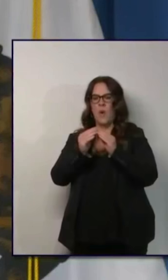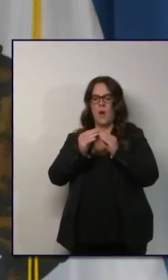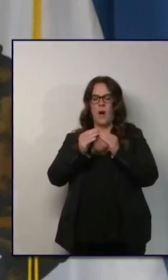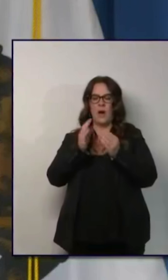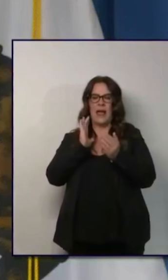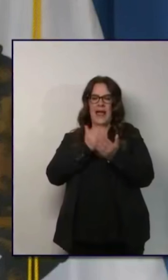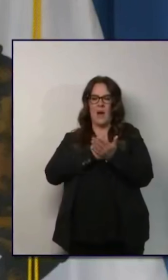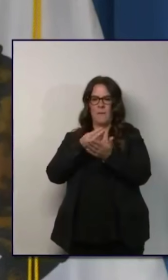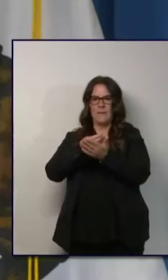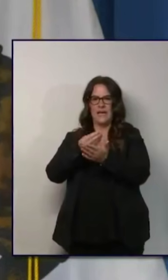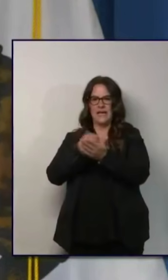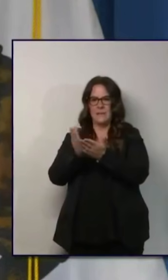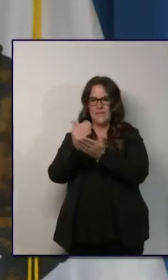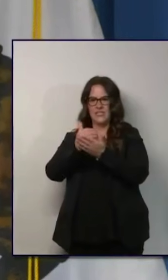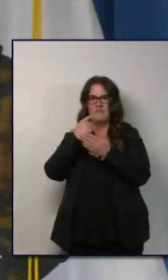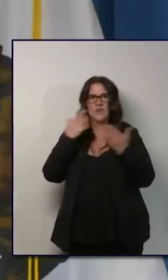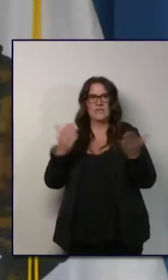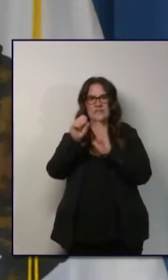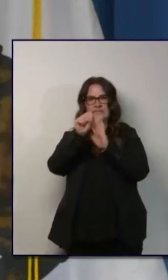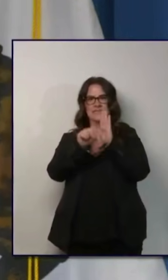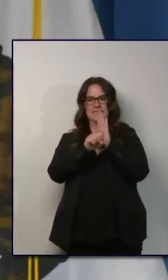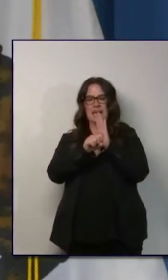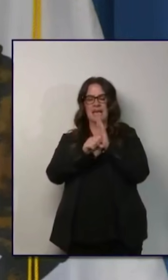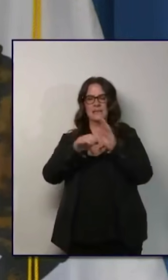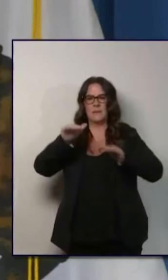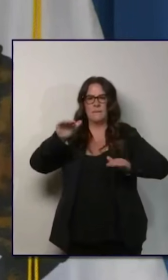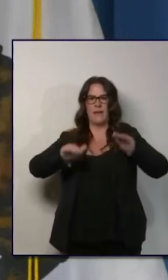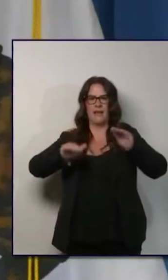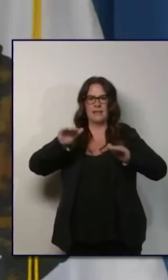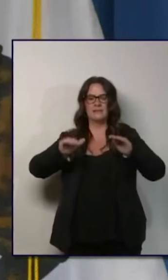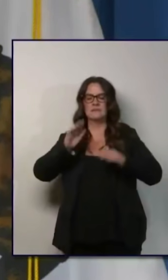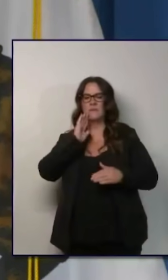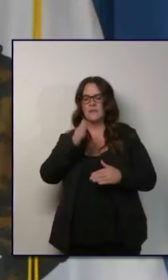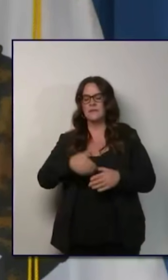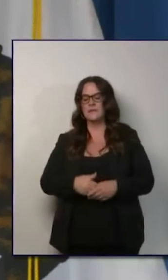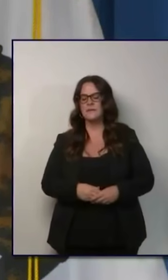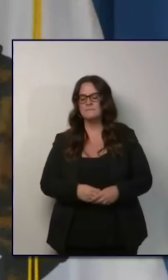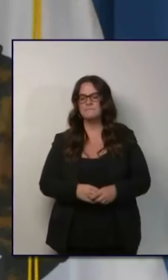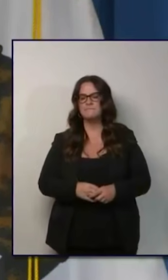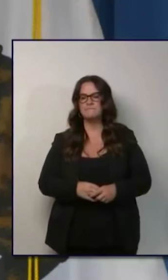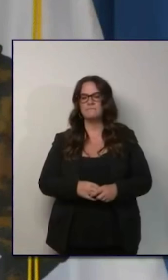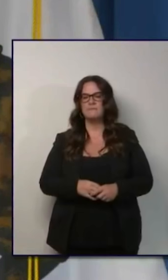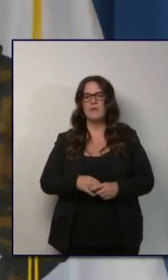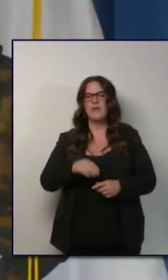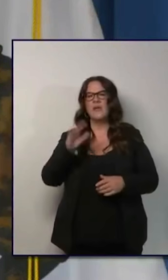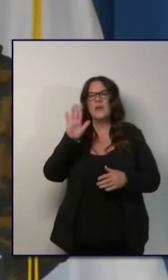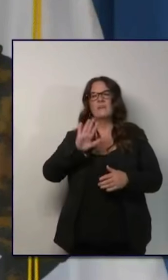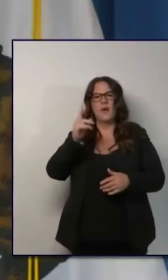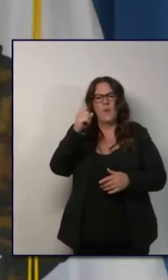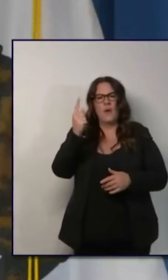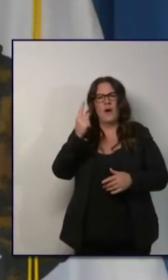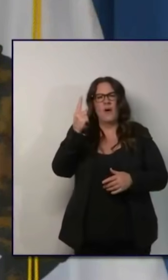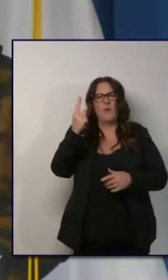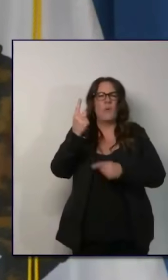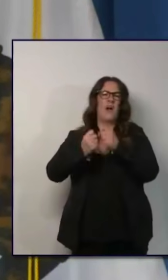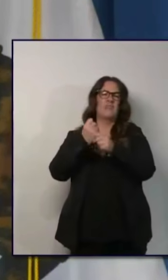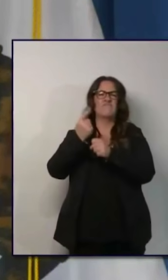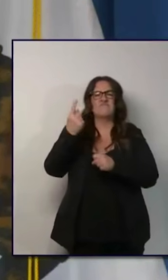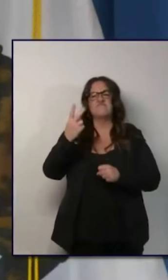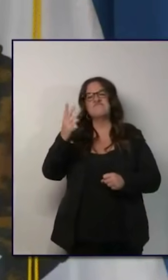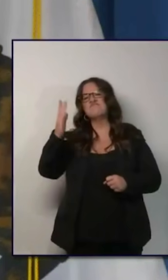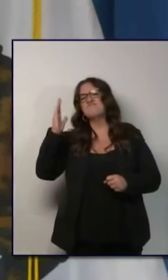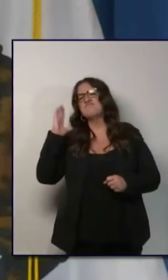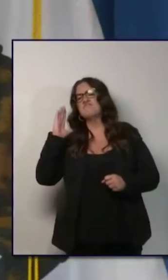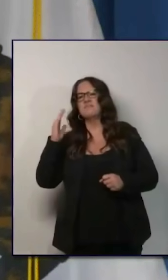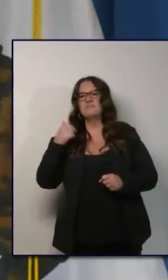number one area of consternation that just a year and a half or so ago that I highlighted was